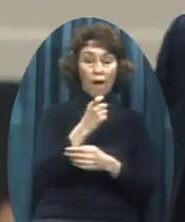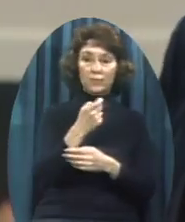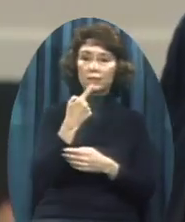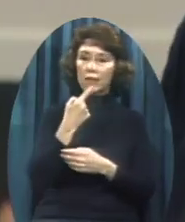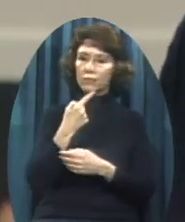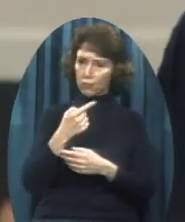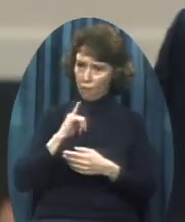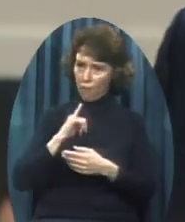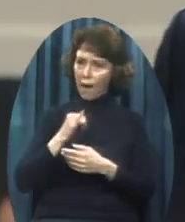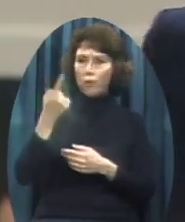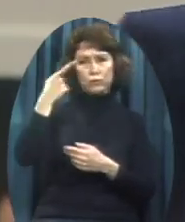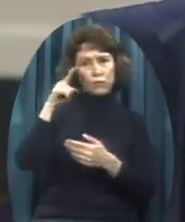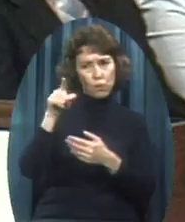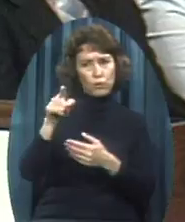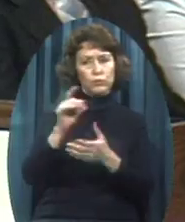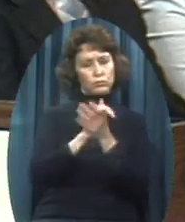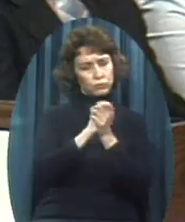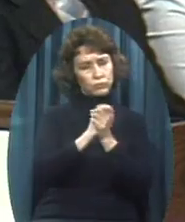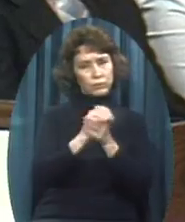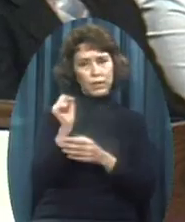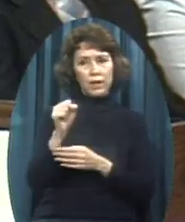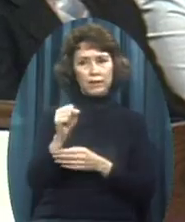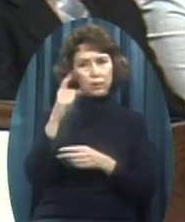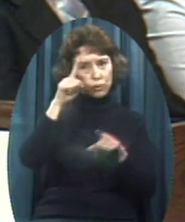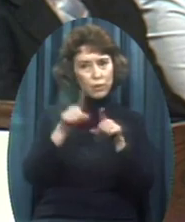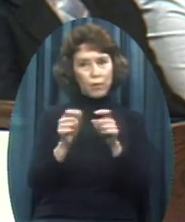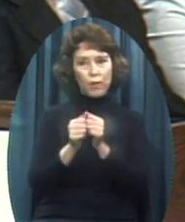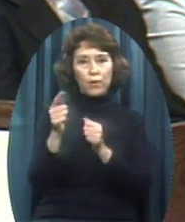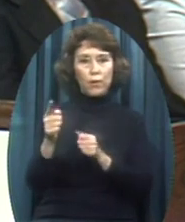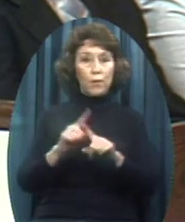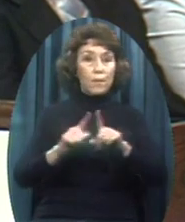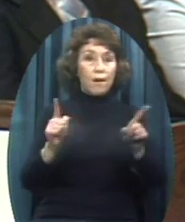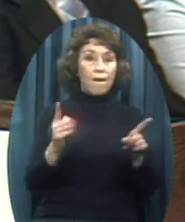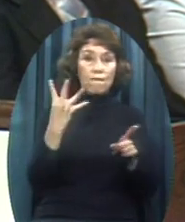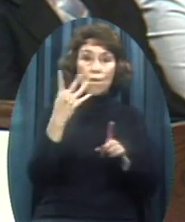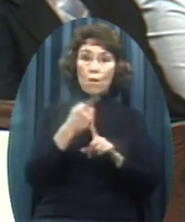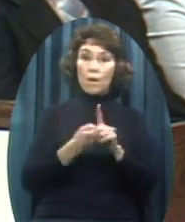wish I'd had you 3 months ago. I looked around and wasn't anybody there.